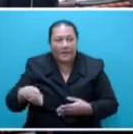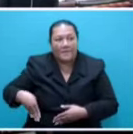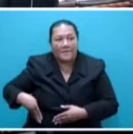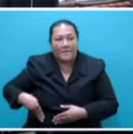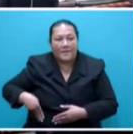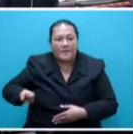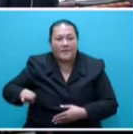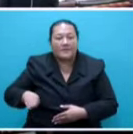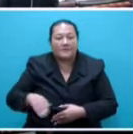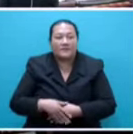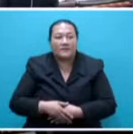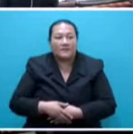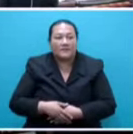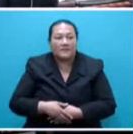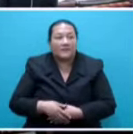Secretary General.